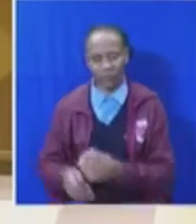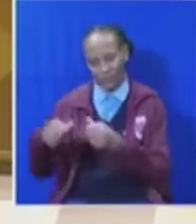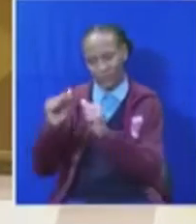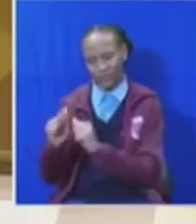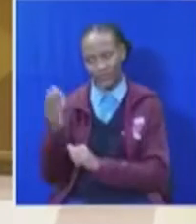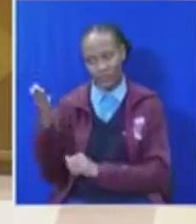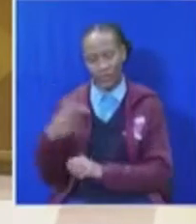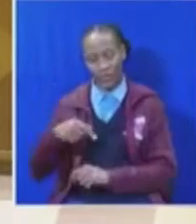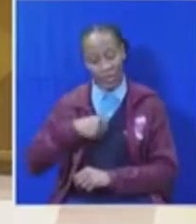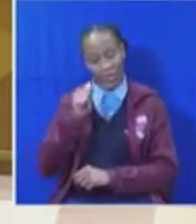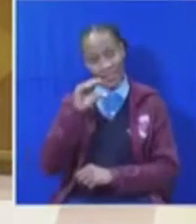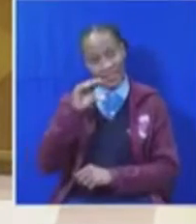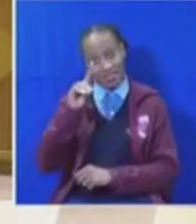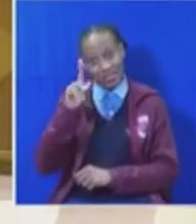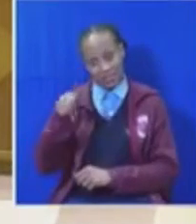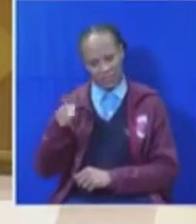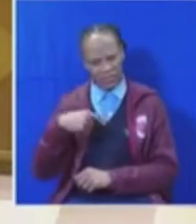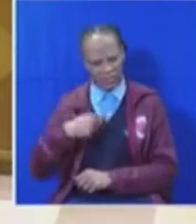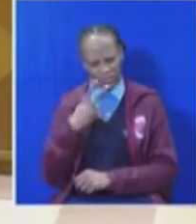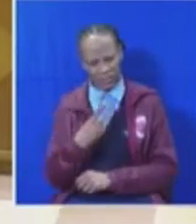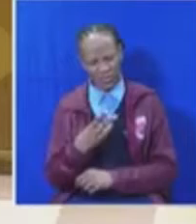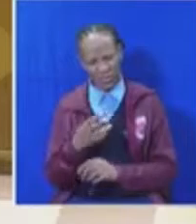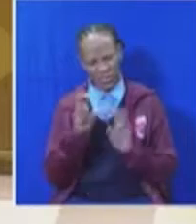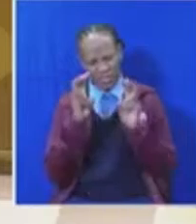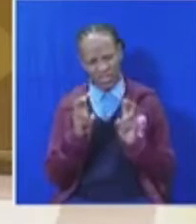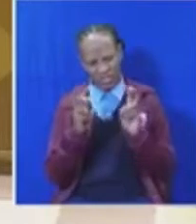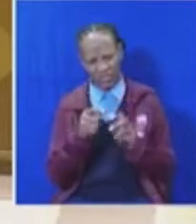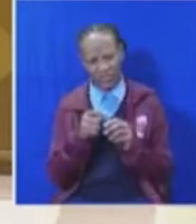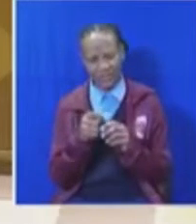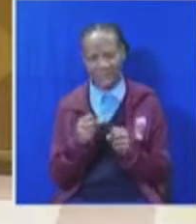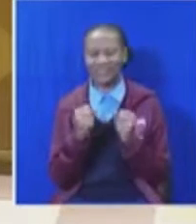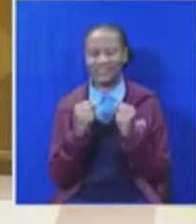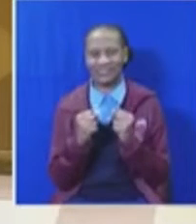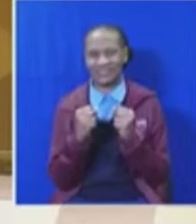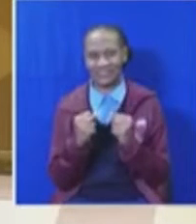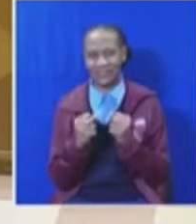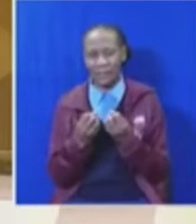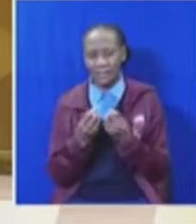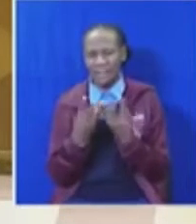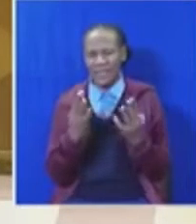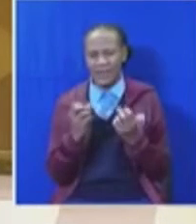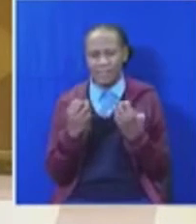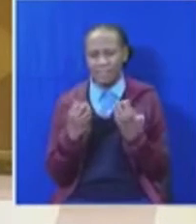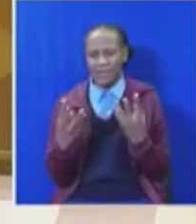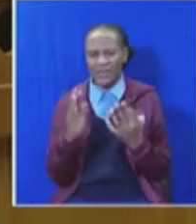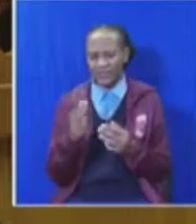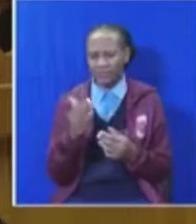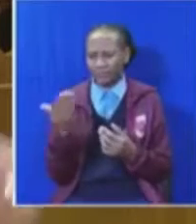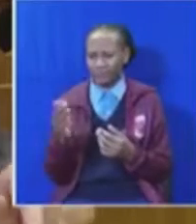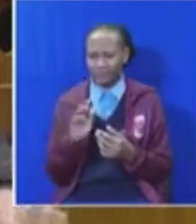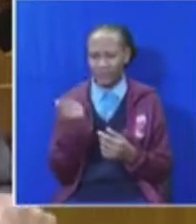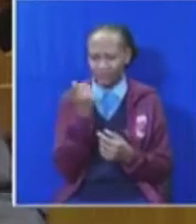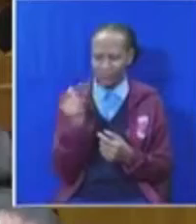Chairperson, we in the ACDP found this an incredibly difficult and complex issue to deal with, given the hundreds of submissions that were opposing this